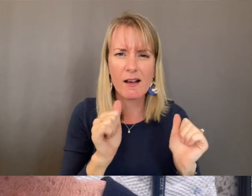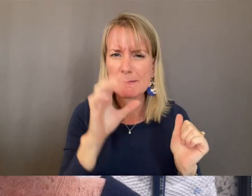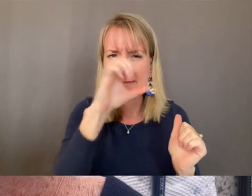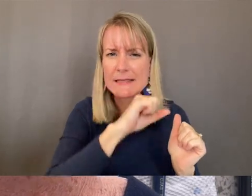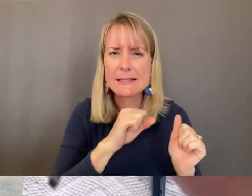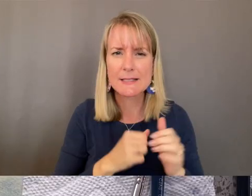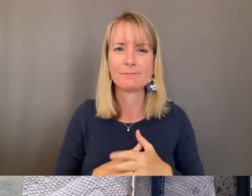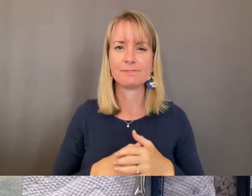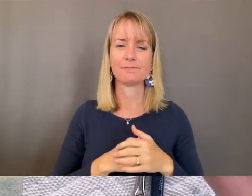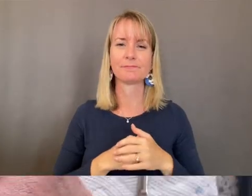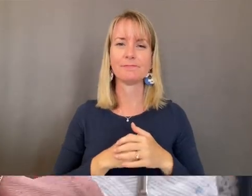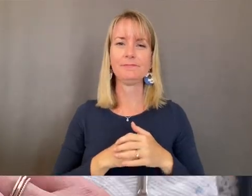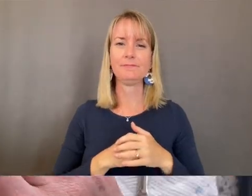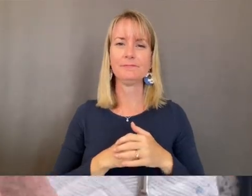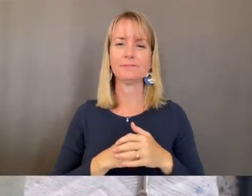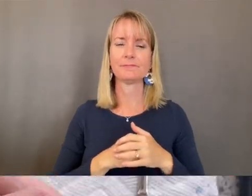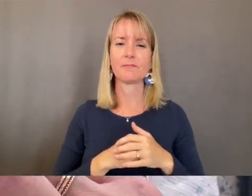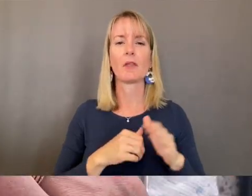missed.